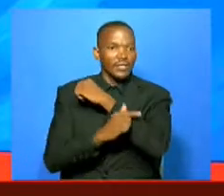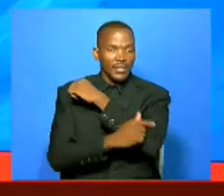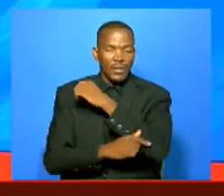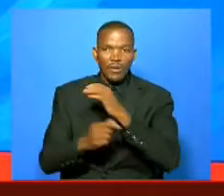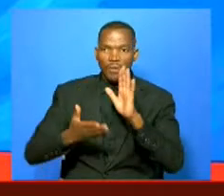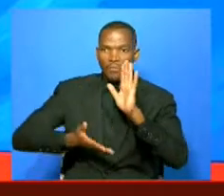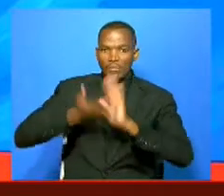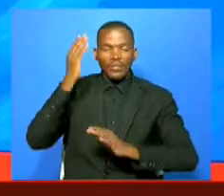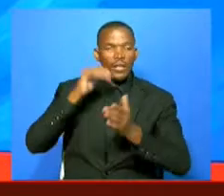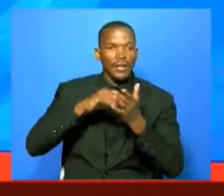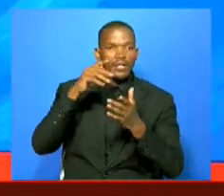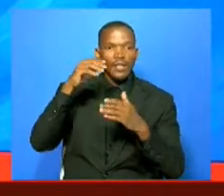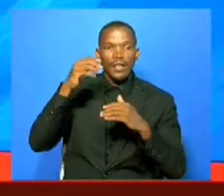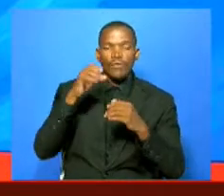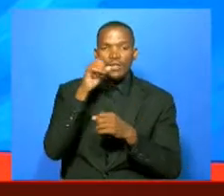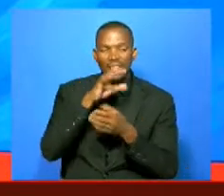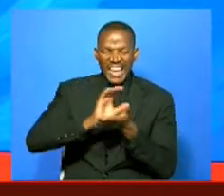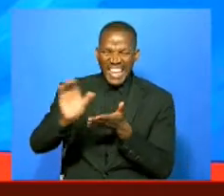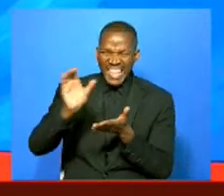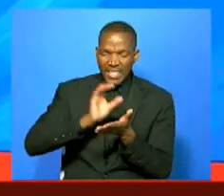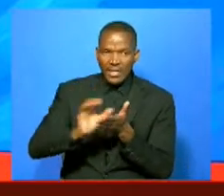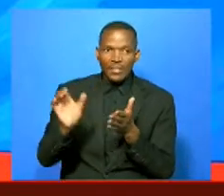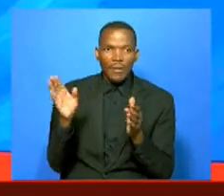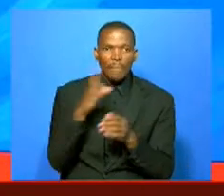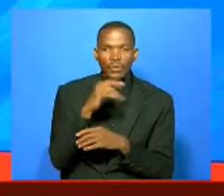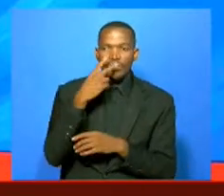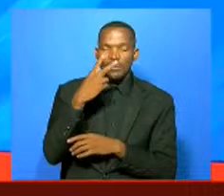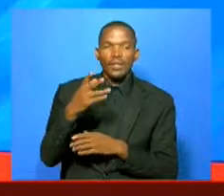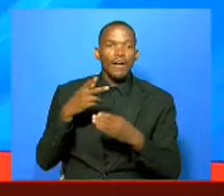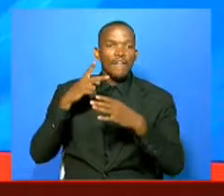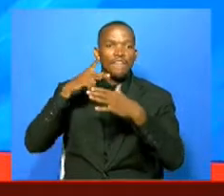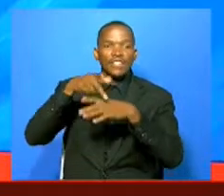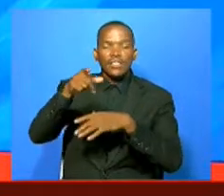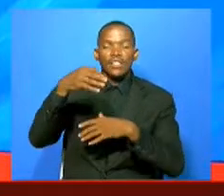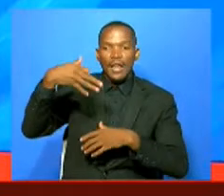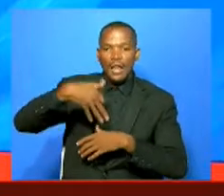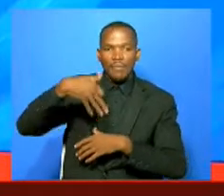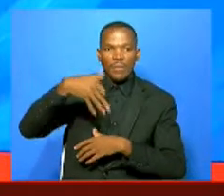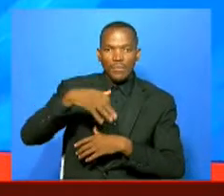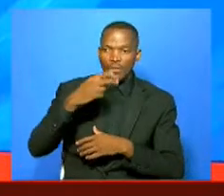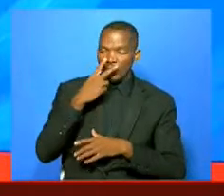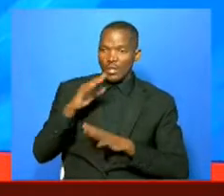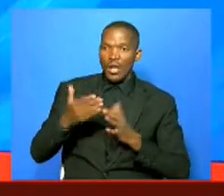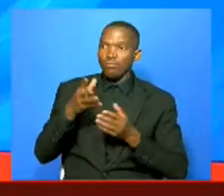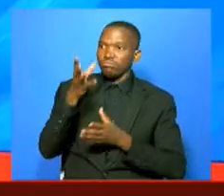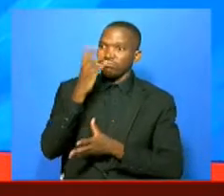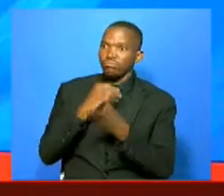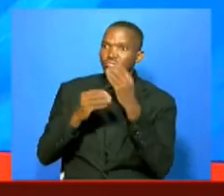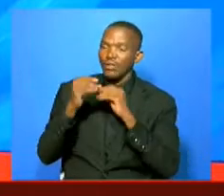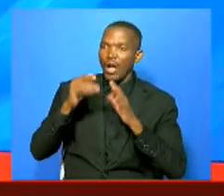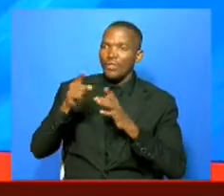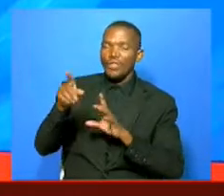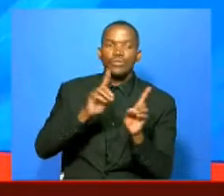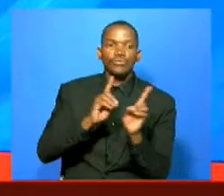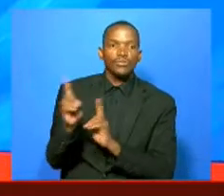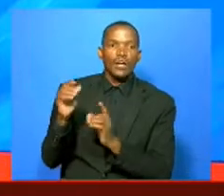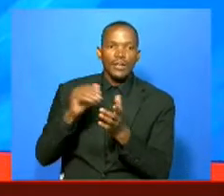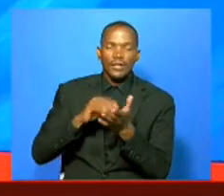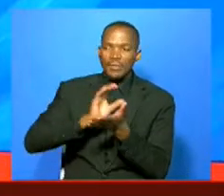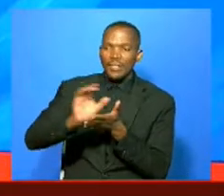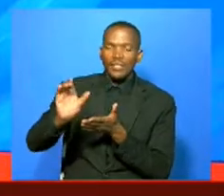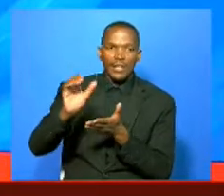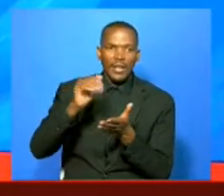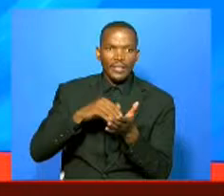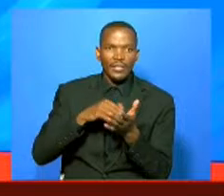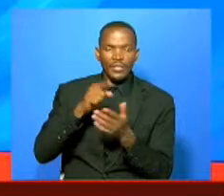tsotlhe ka bophepha segolo jang ka ba sa tswa go etela lefatshe la namibia go a go tsaya malebela gore bone ba dira jang go nna